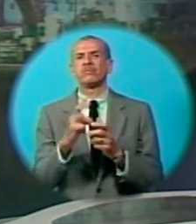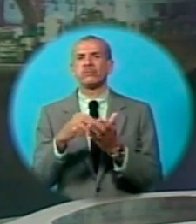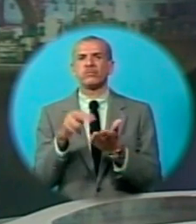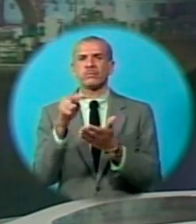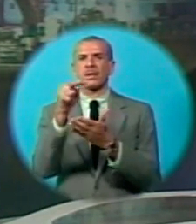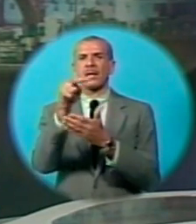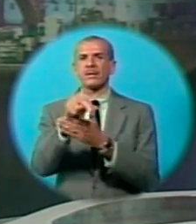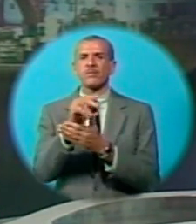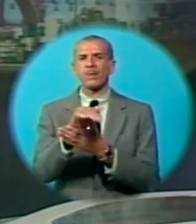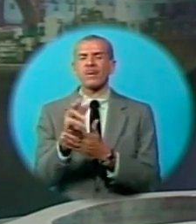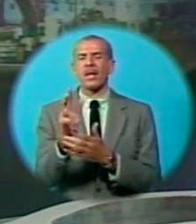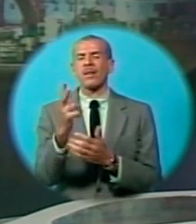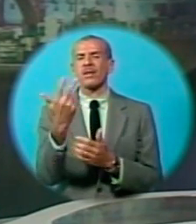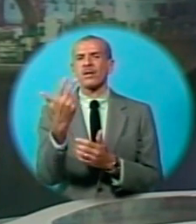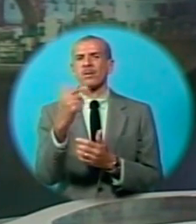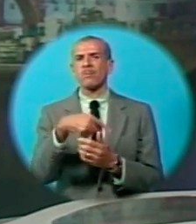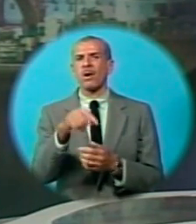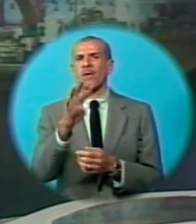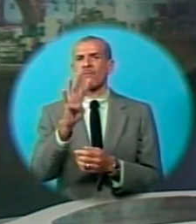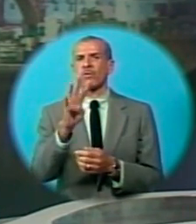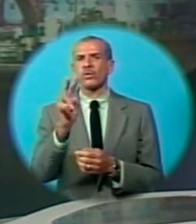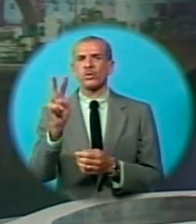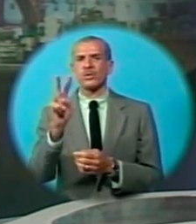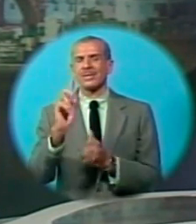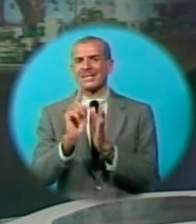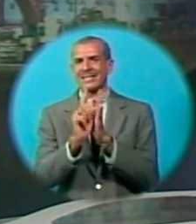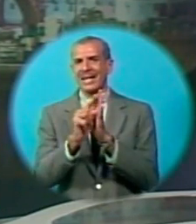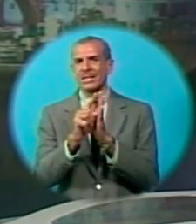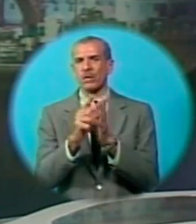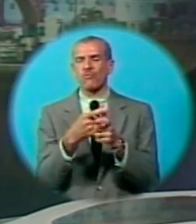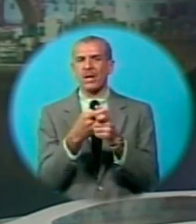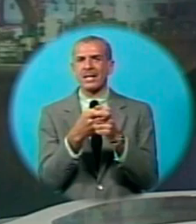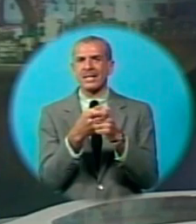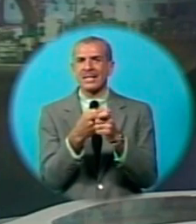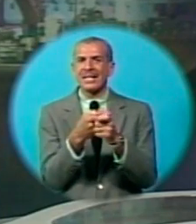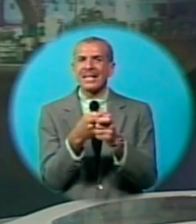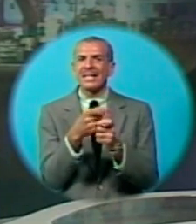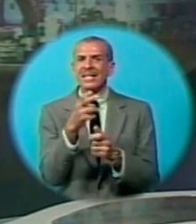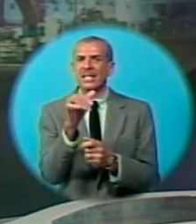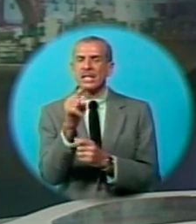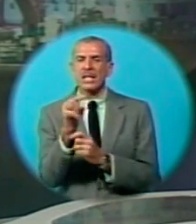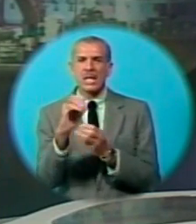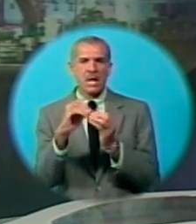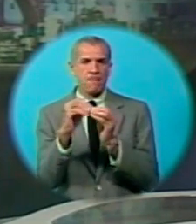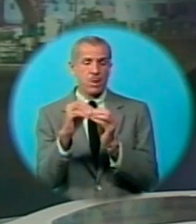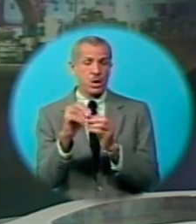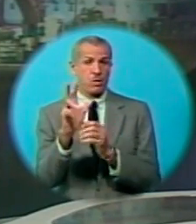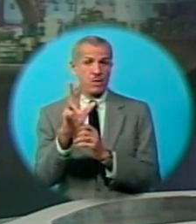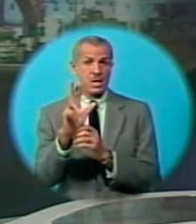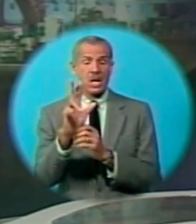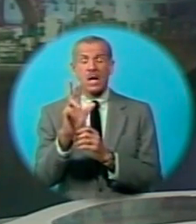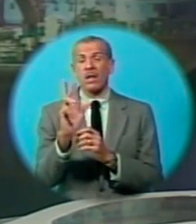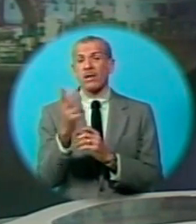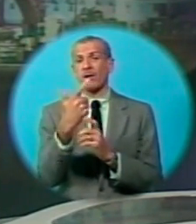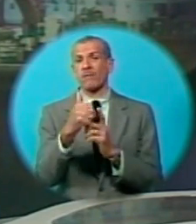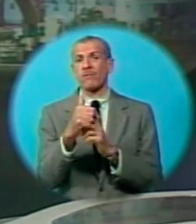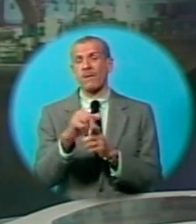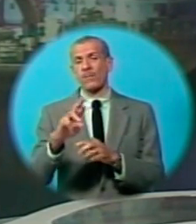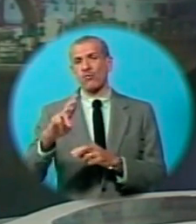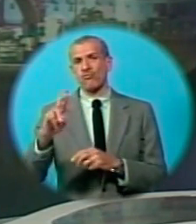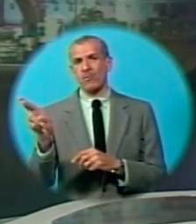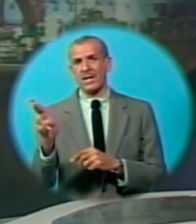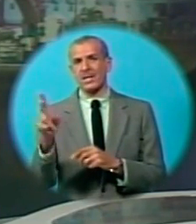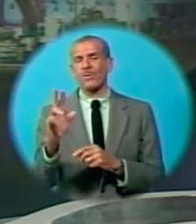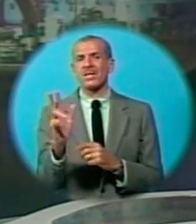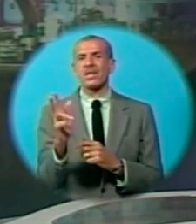of 13.42 seconds. Running in heat number 3, and this will be third from the right of your screen. He